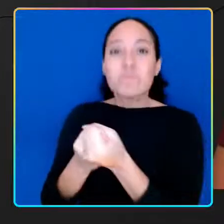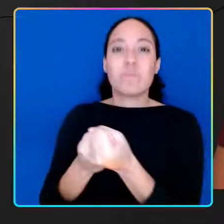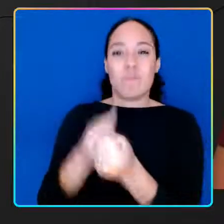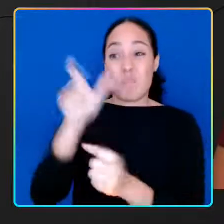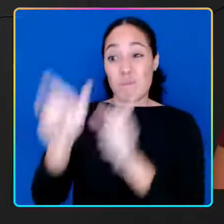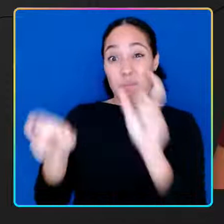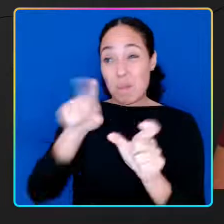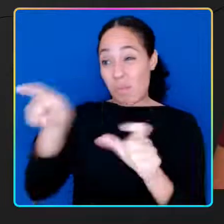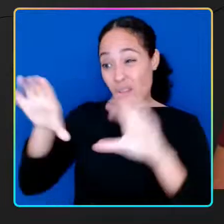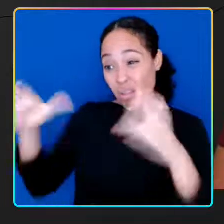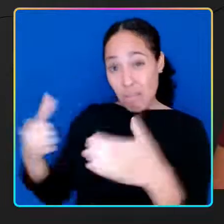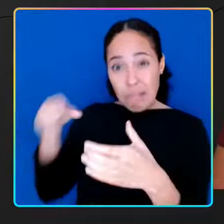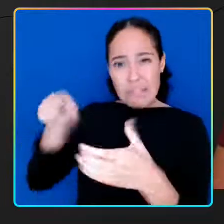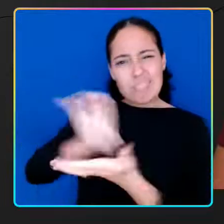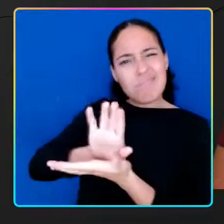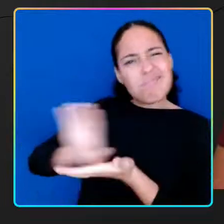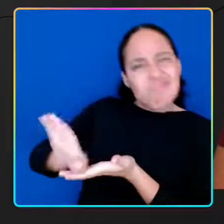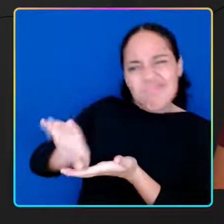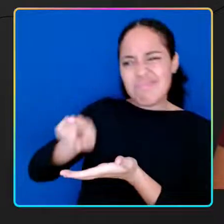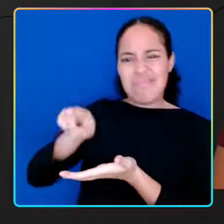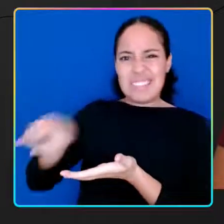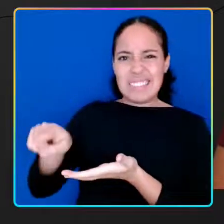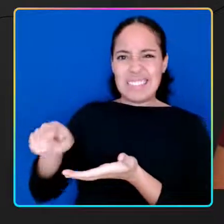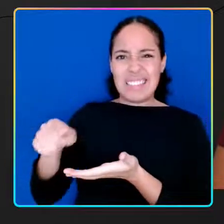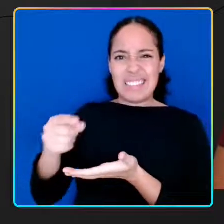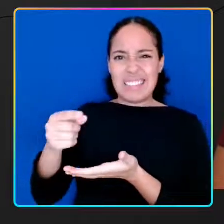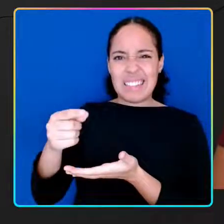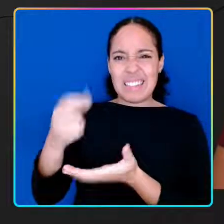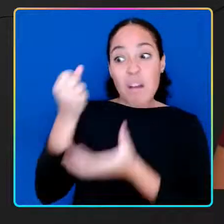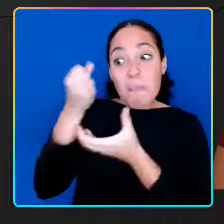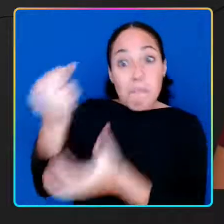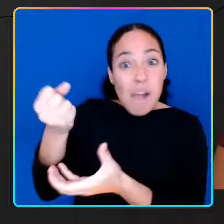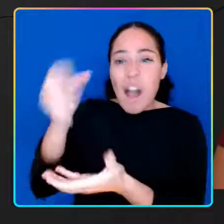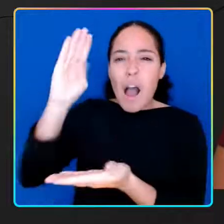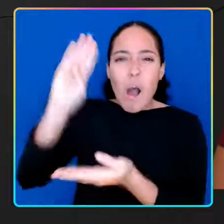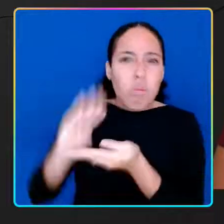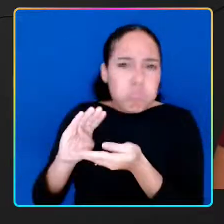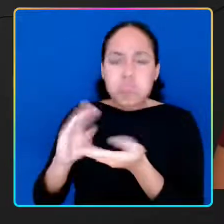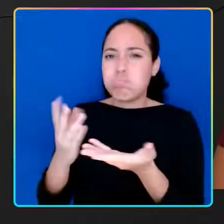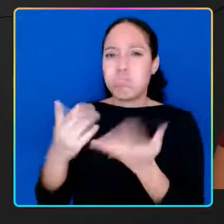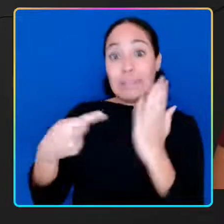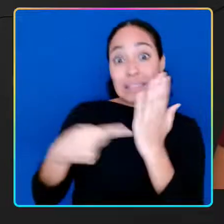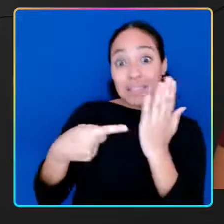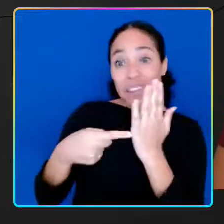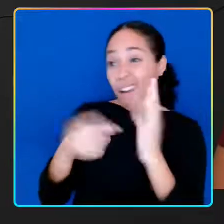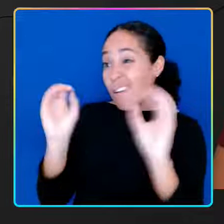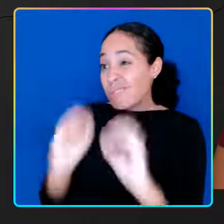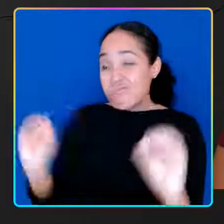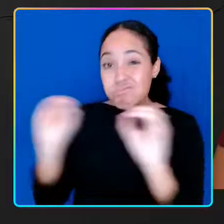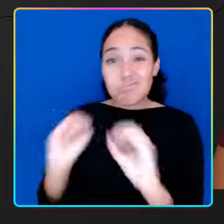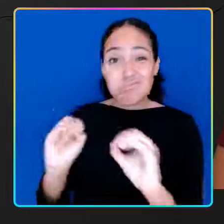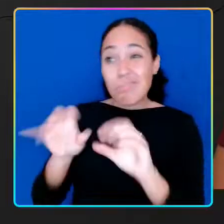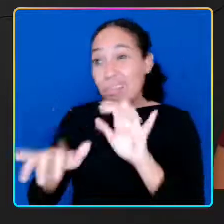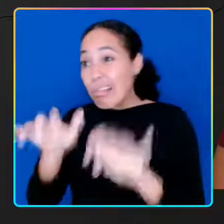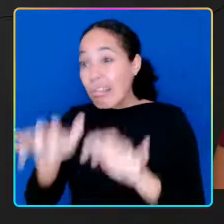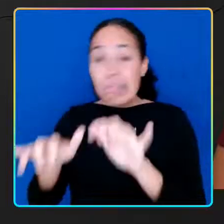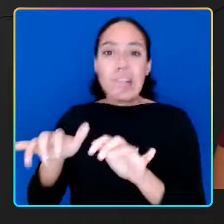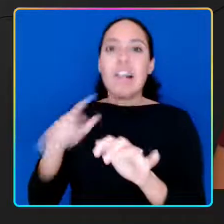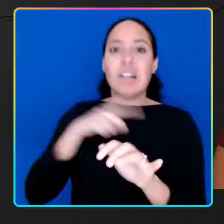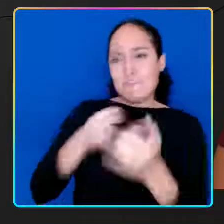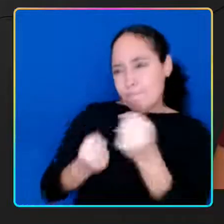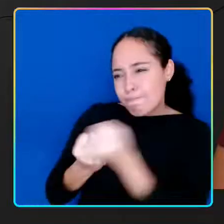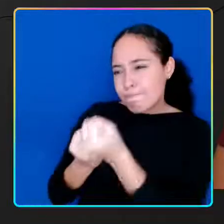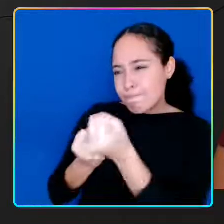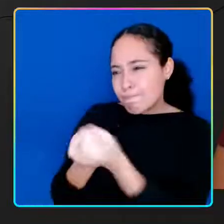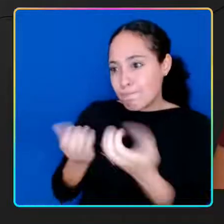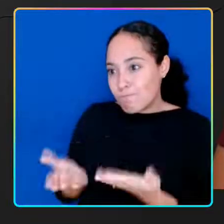underrepresented individuals. So essentially helping people who don't have either the financial means or access to learn how to do artificial intelligence, data science,